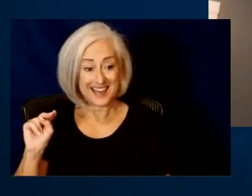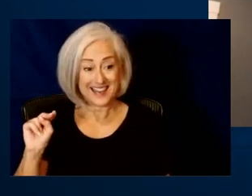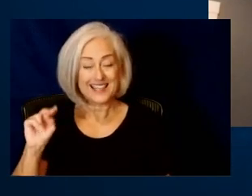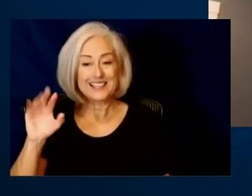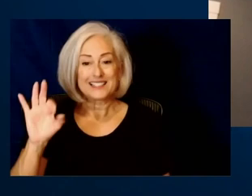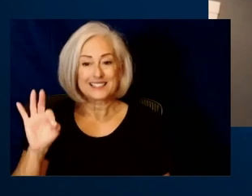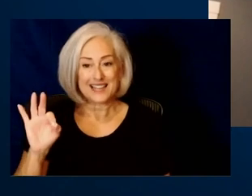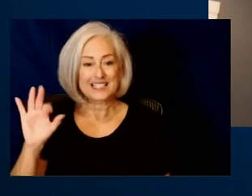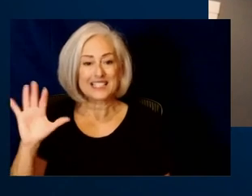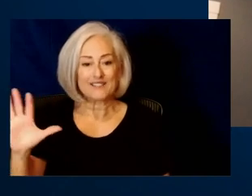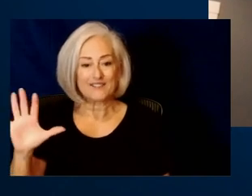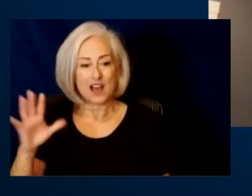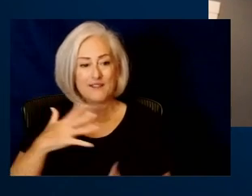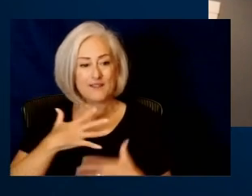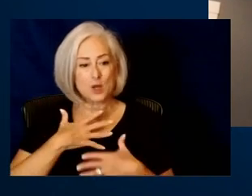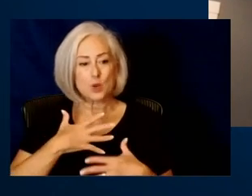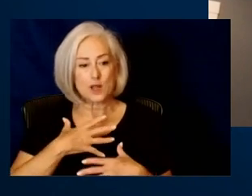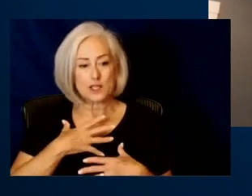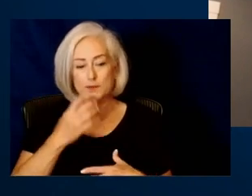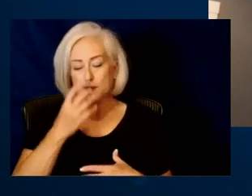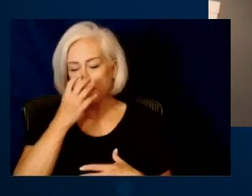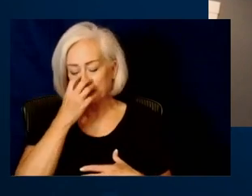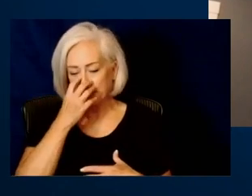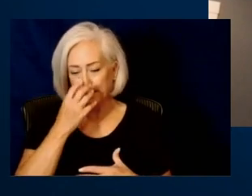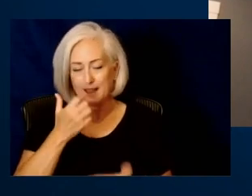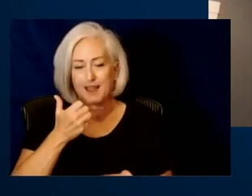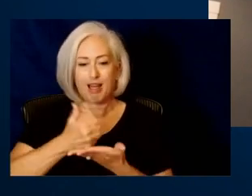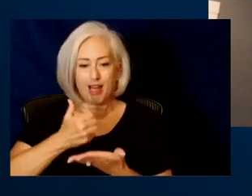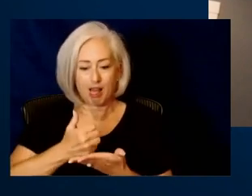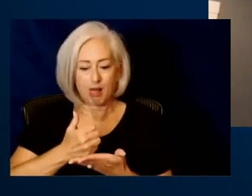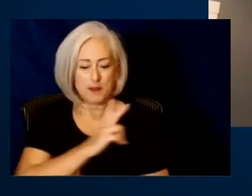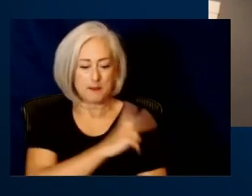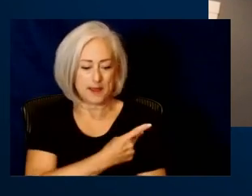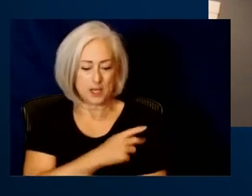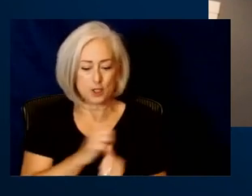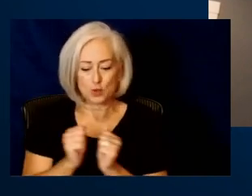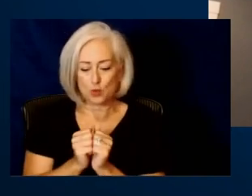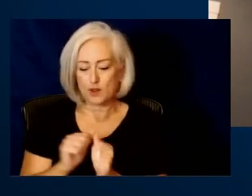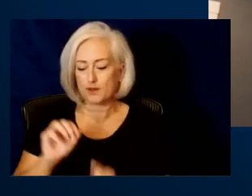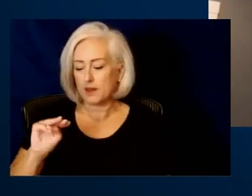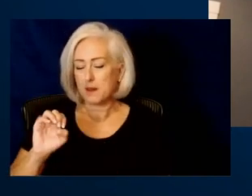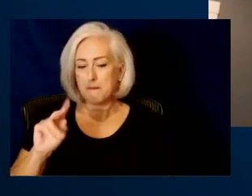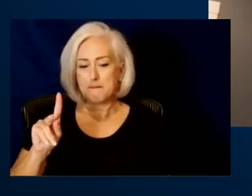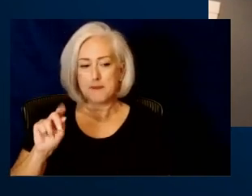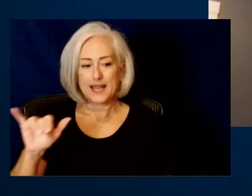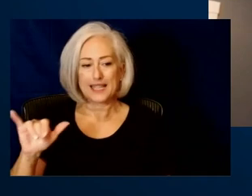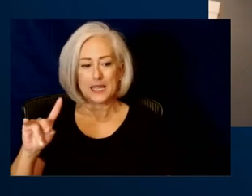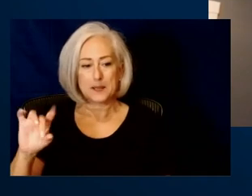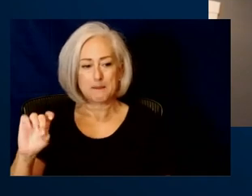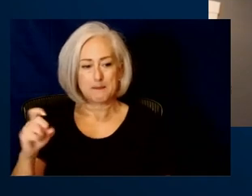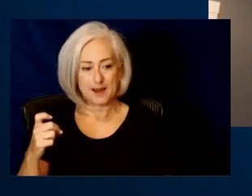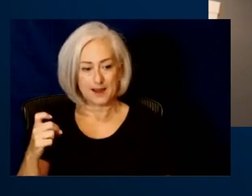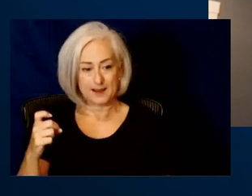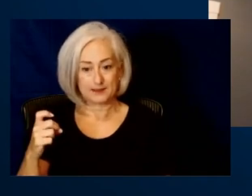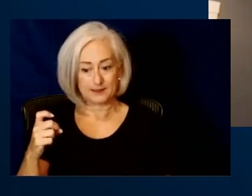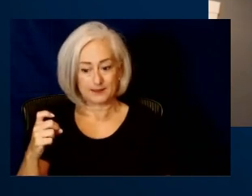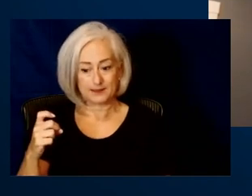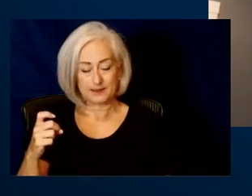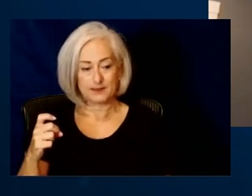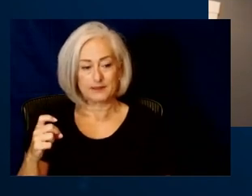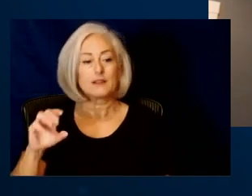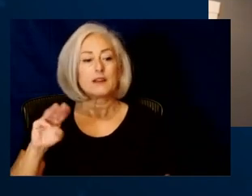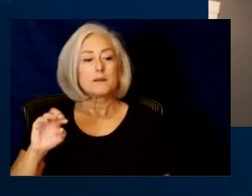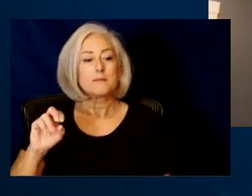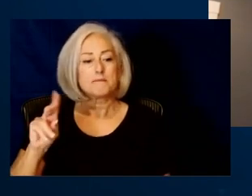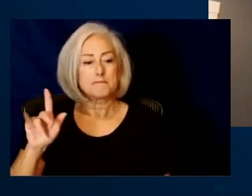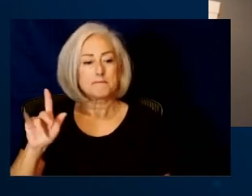for the care of monkeypox patients. Yeah. And that monkeypox could be spread in respiratory